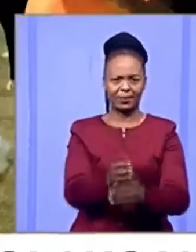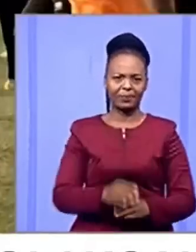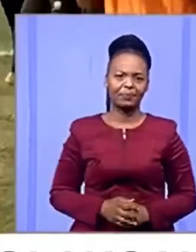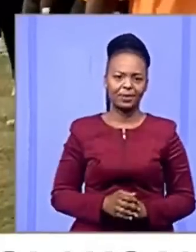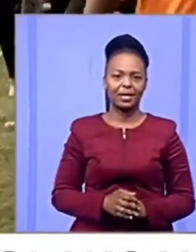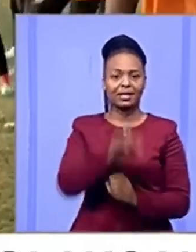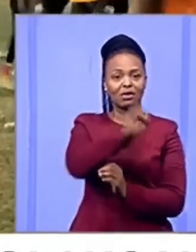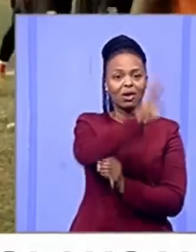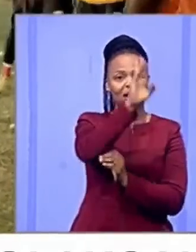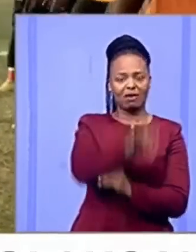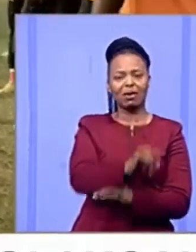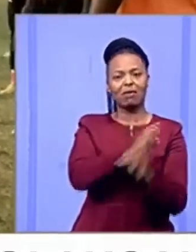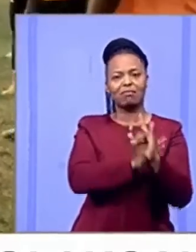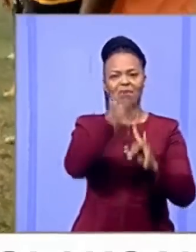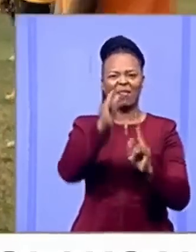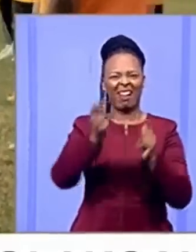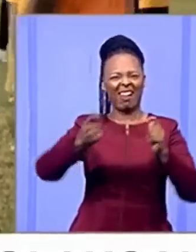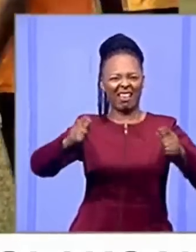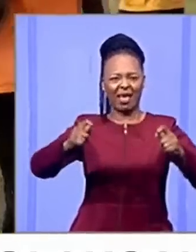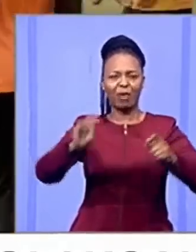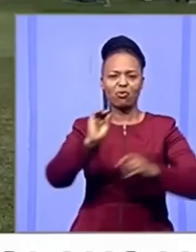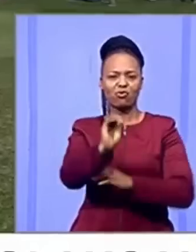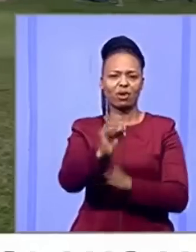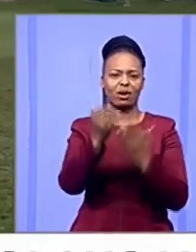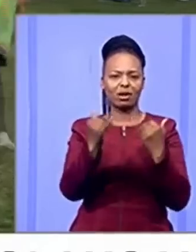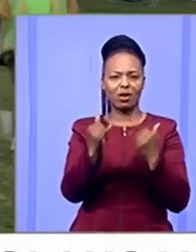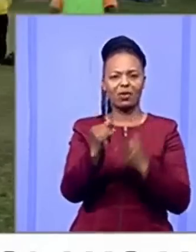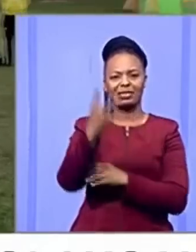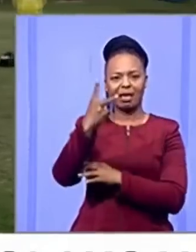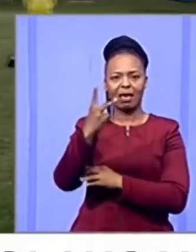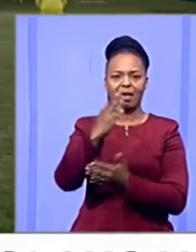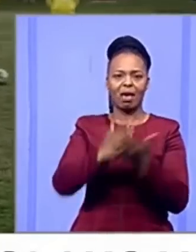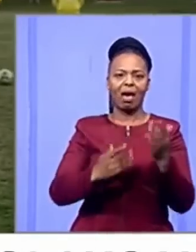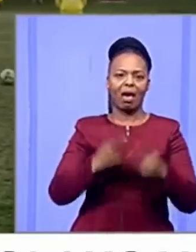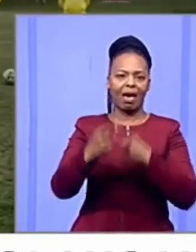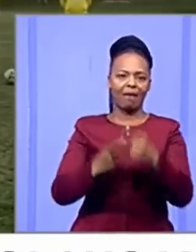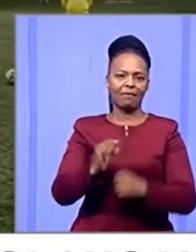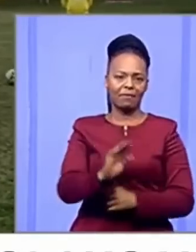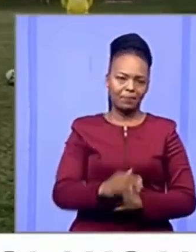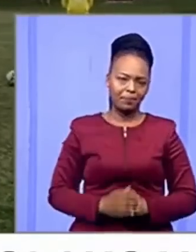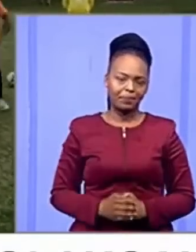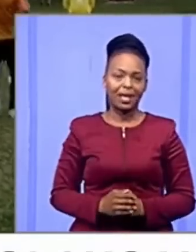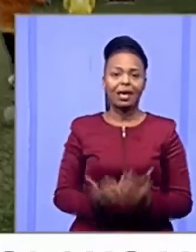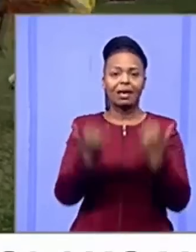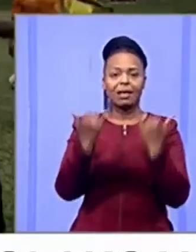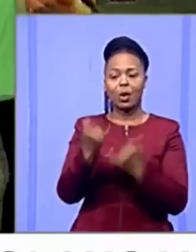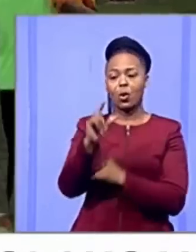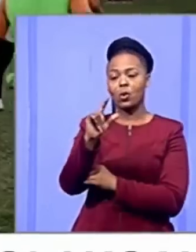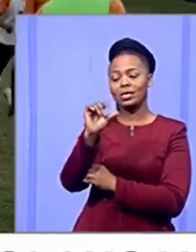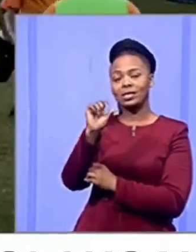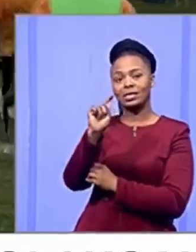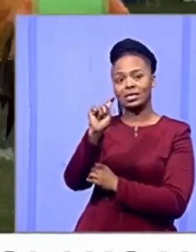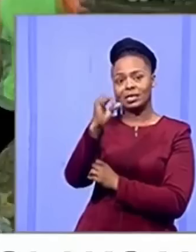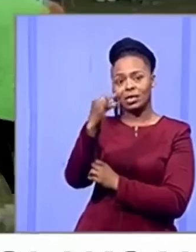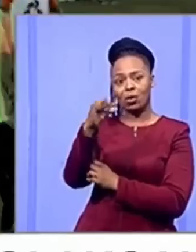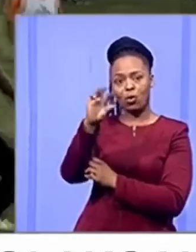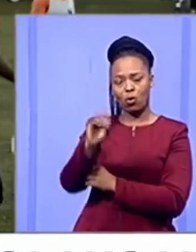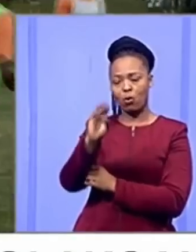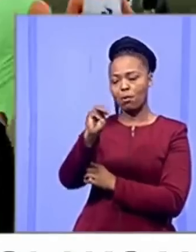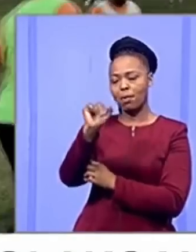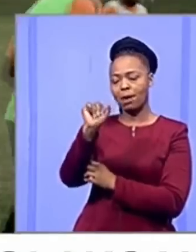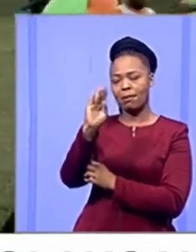fentše papadi ka diphetogo tšeo di dirilwego mo karolong ya bobedi. Tshegofatso Mabasa o nwešitše dino tše pedi morago ga